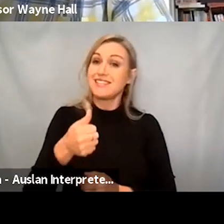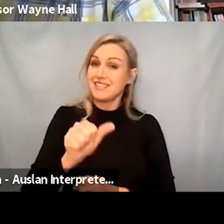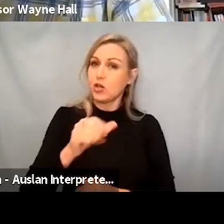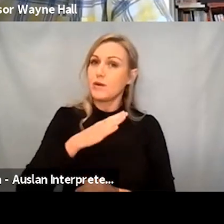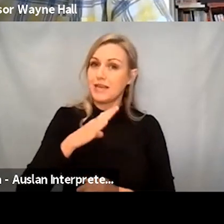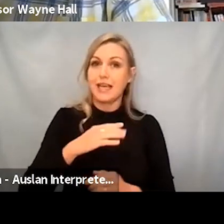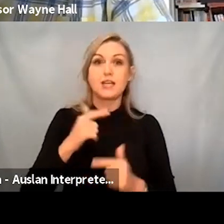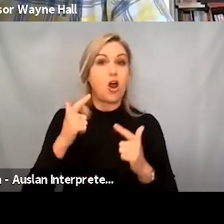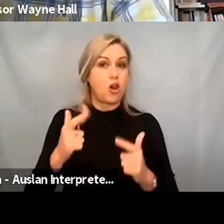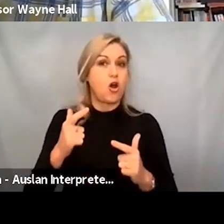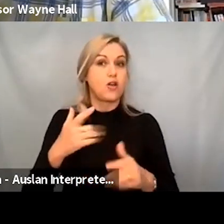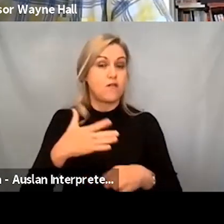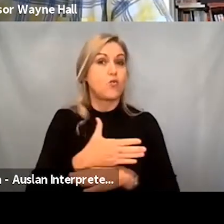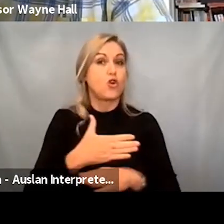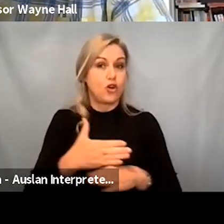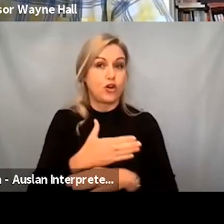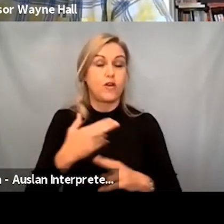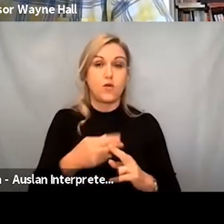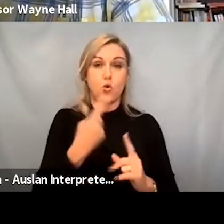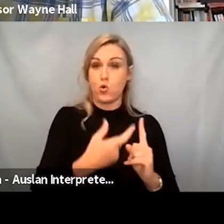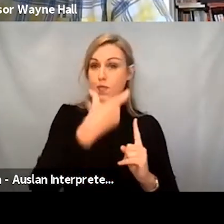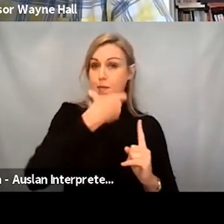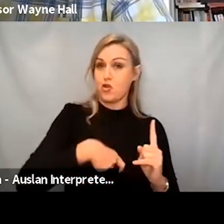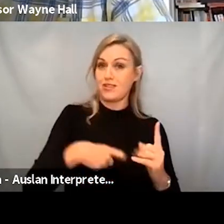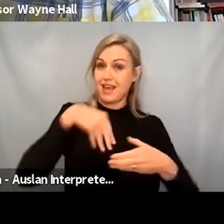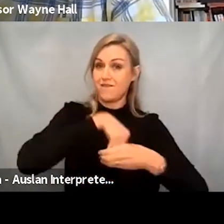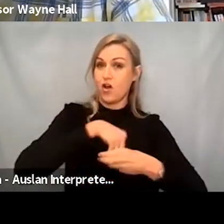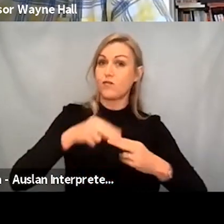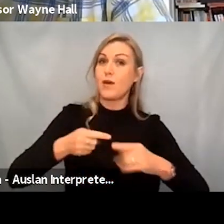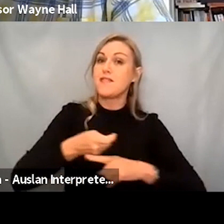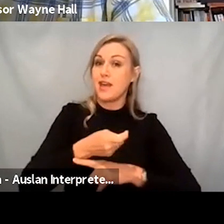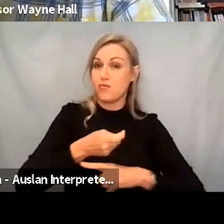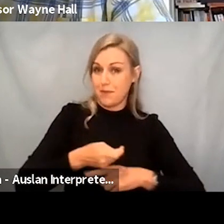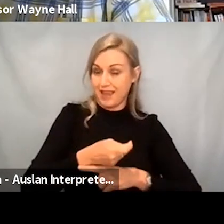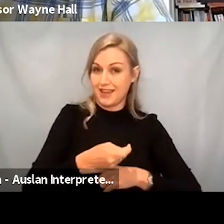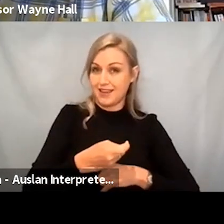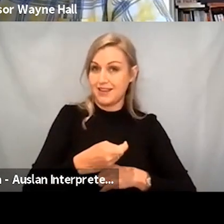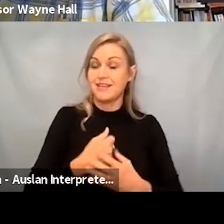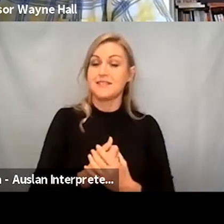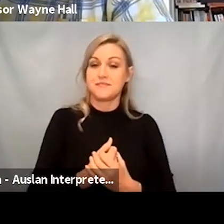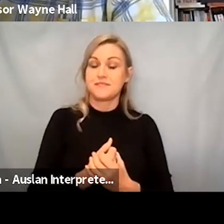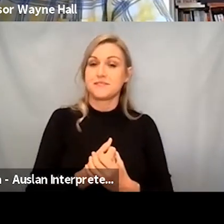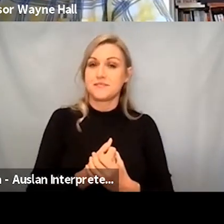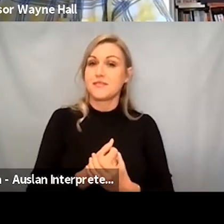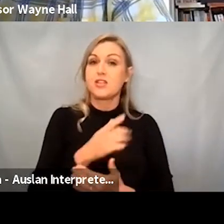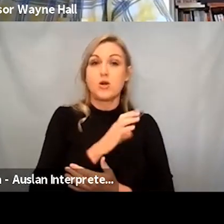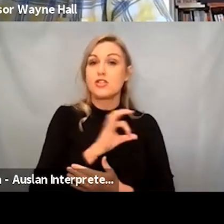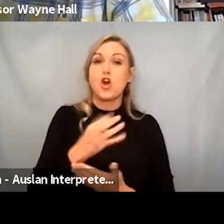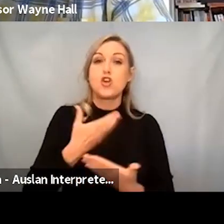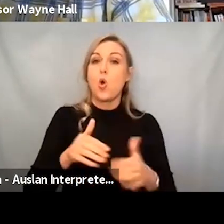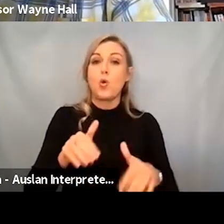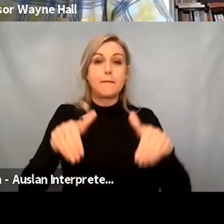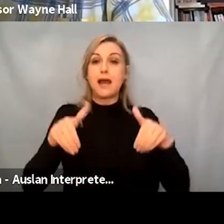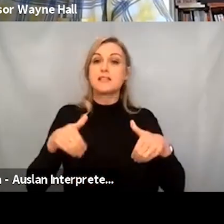work from the participant, from the person who's actually undergoing this. It's not a passive